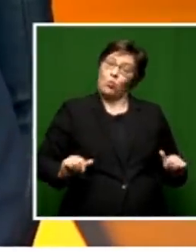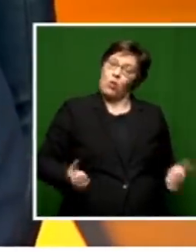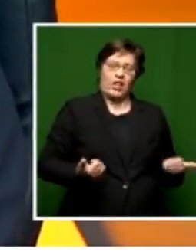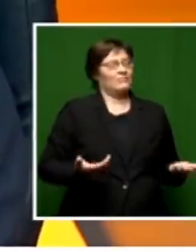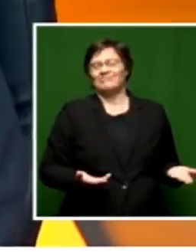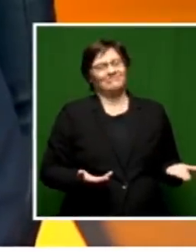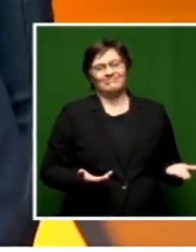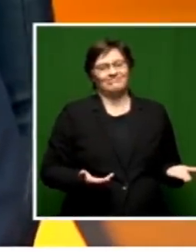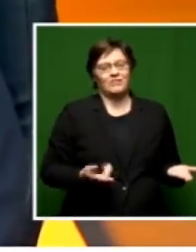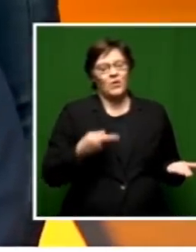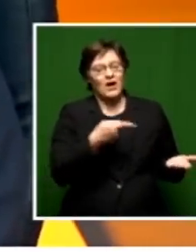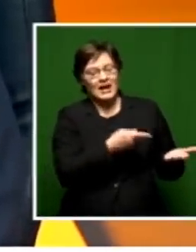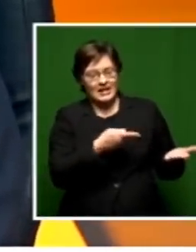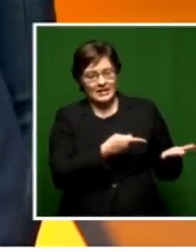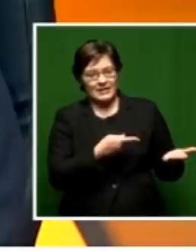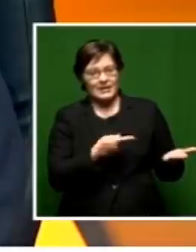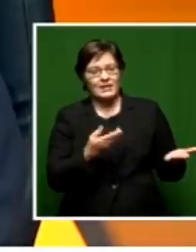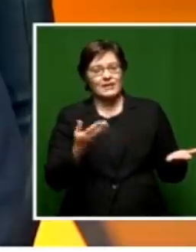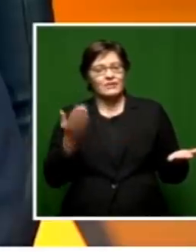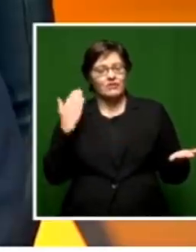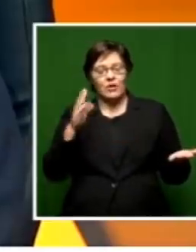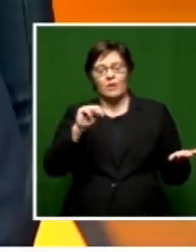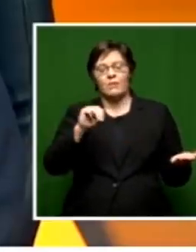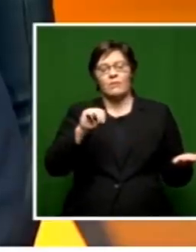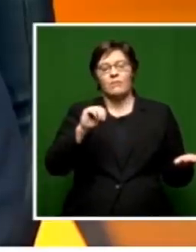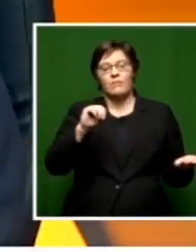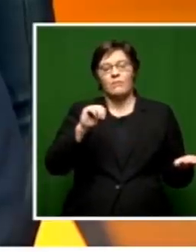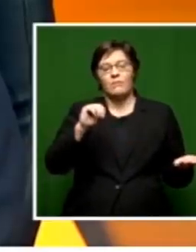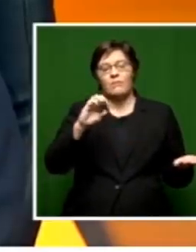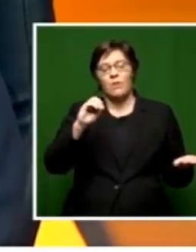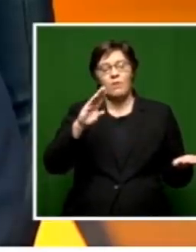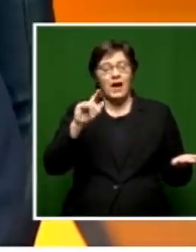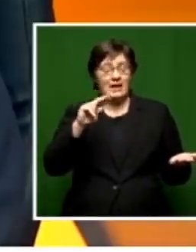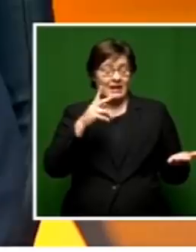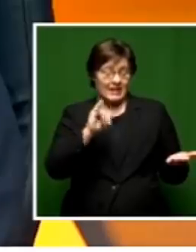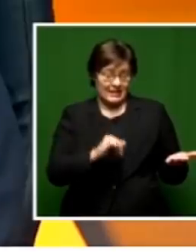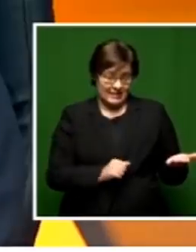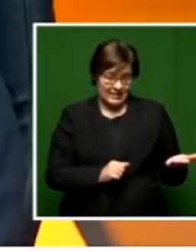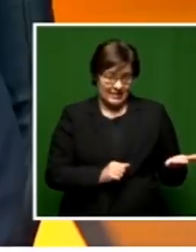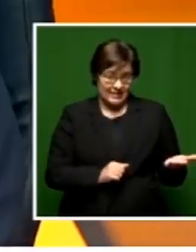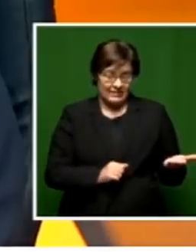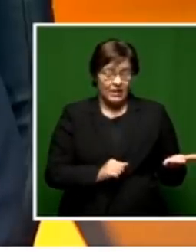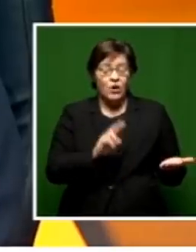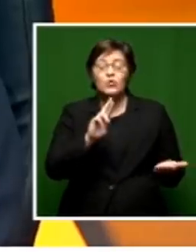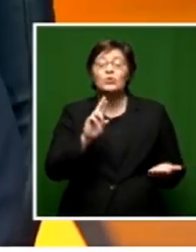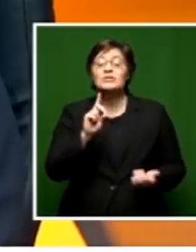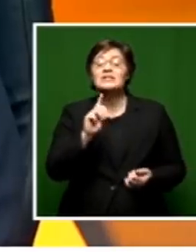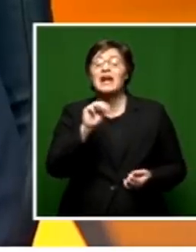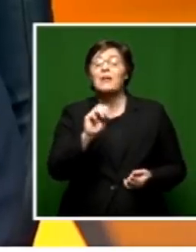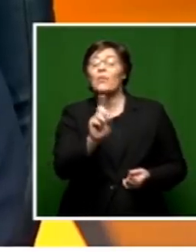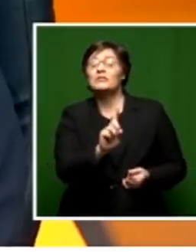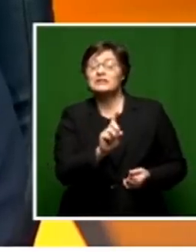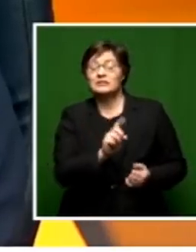Mongameli Bobani. And the thing about the UDM is that it's been a patron-based party.